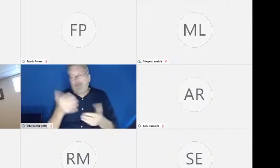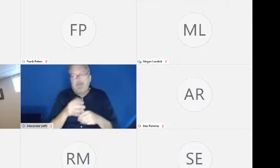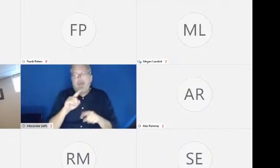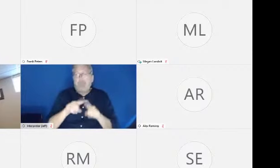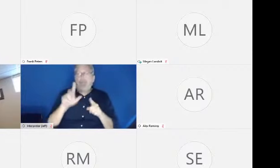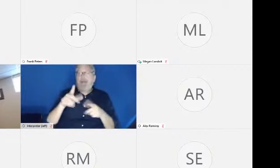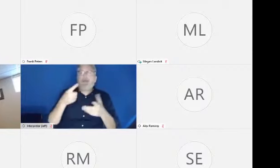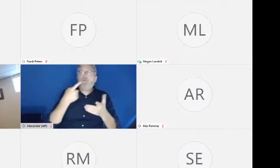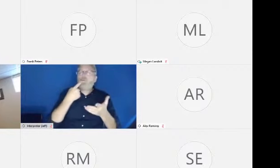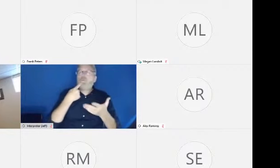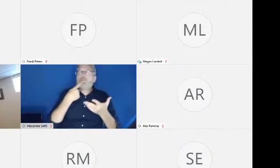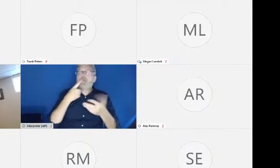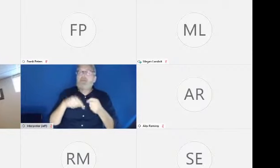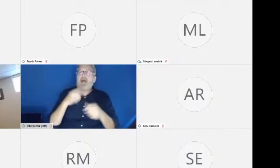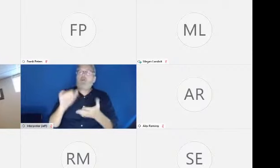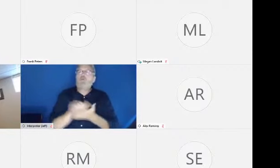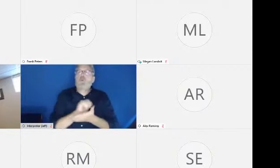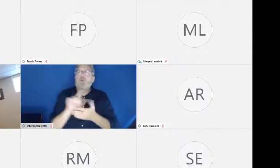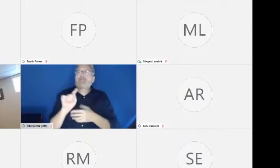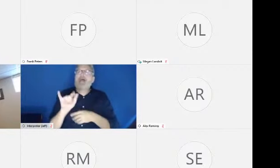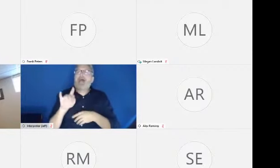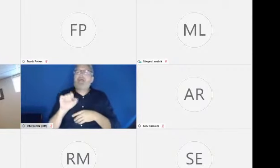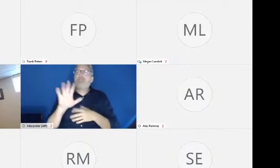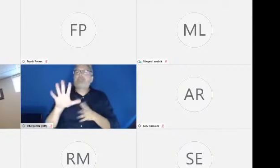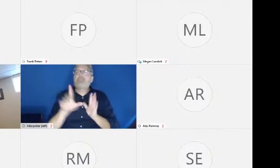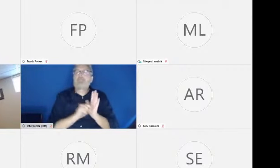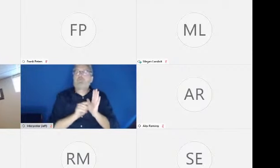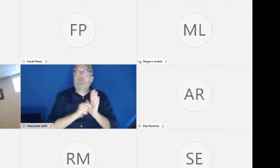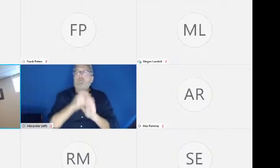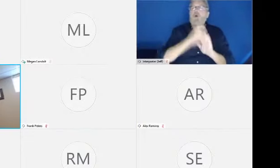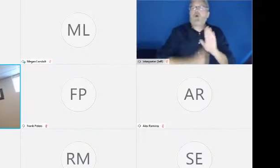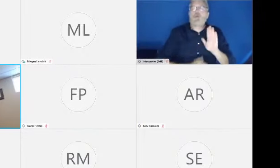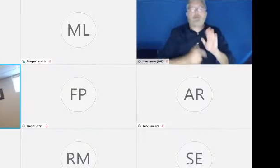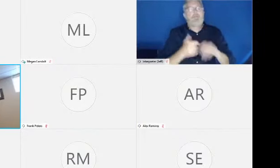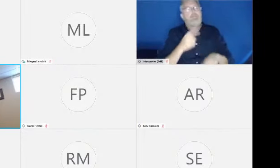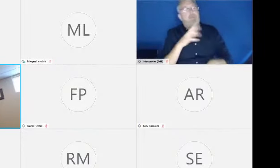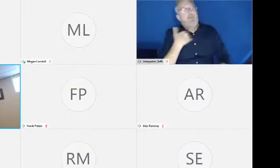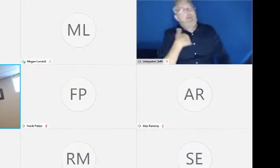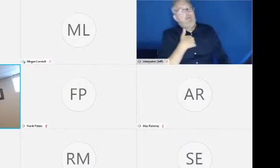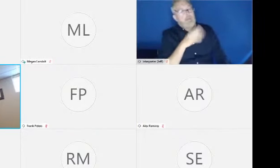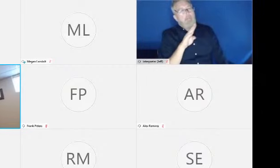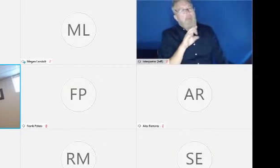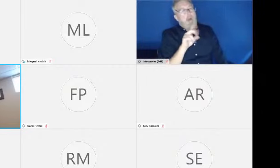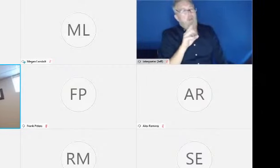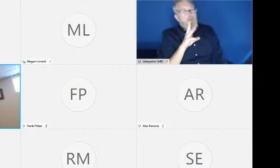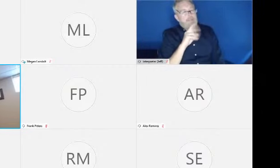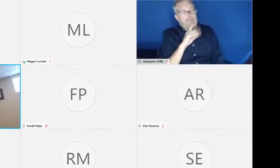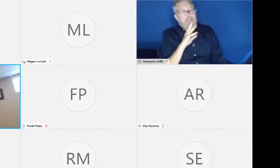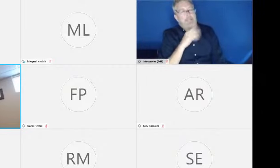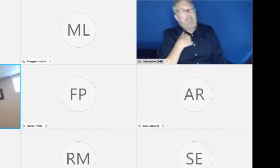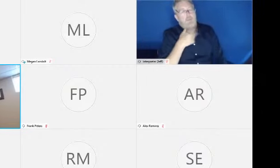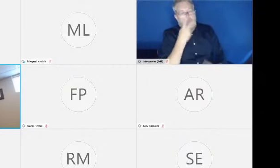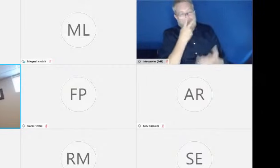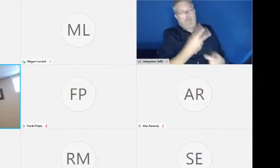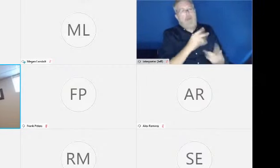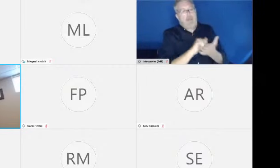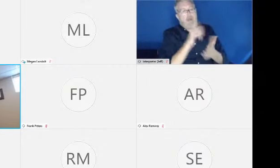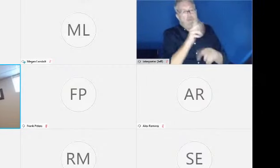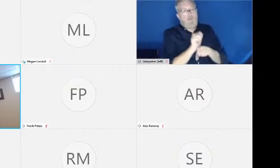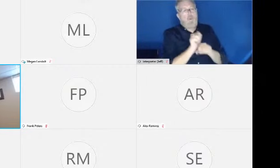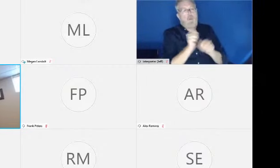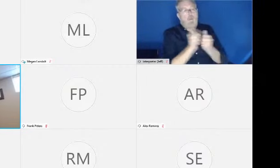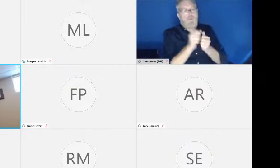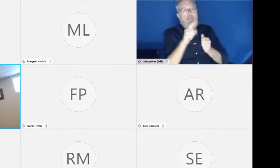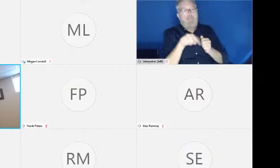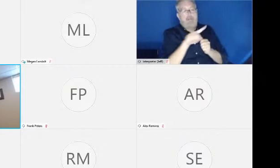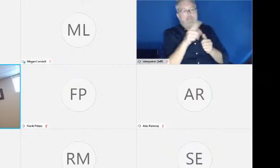have to say about the New York Times article? So we saw the New York Times article, as many of you did, and we are actively